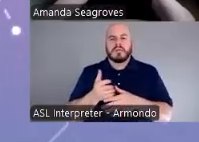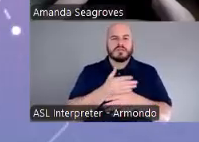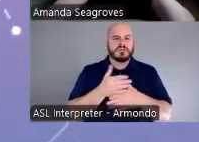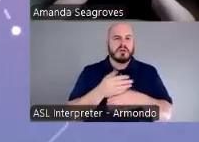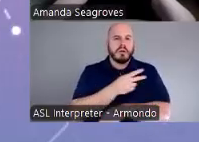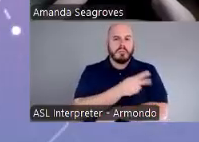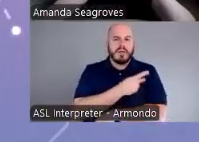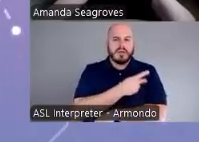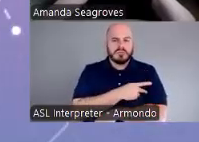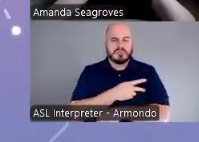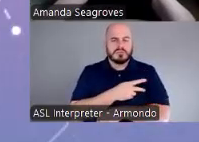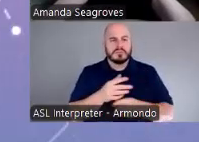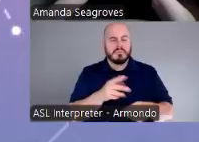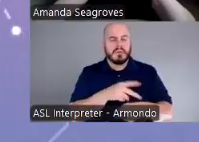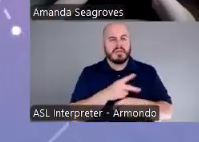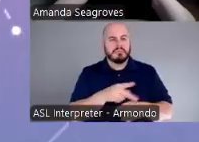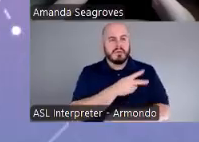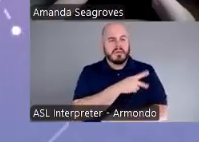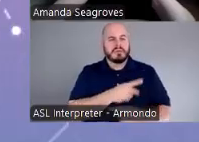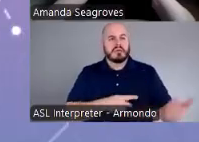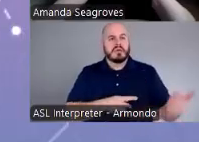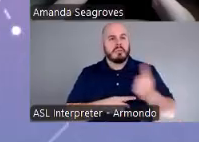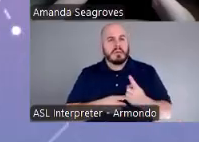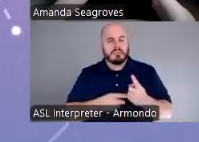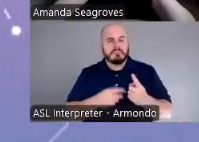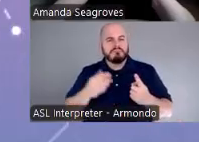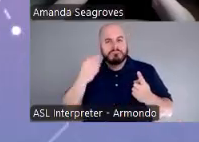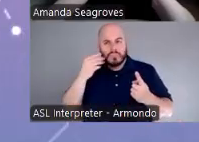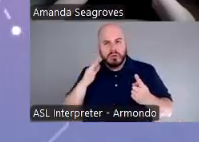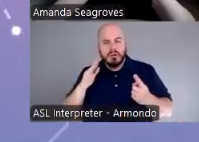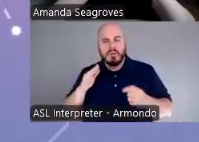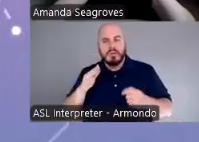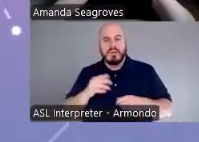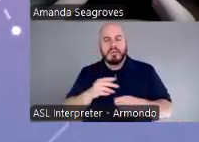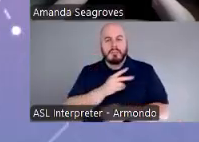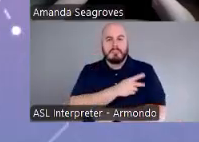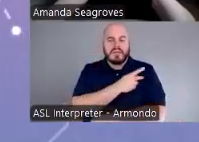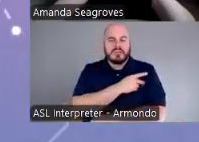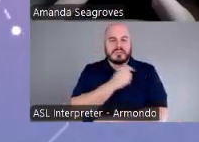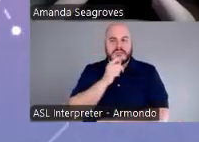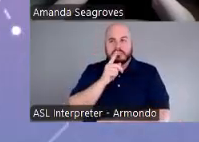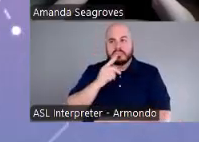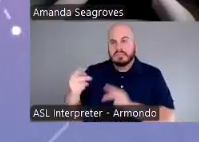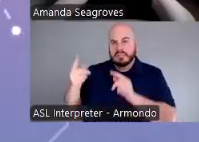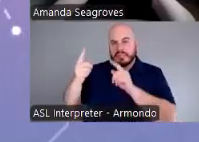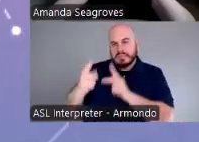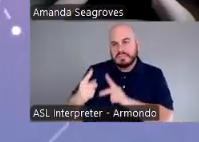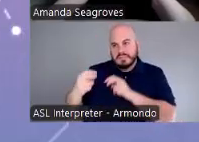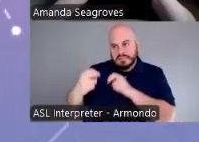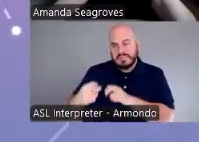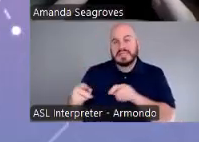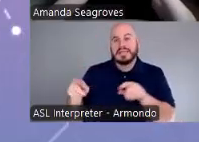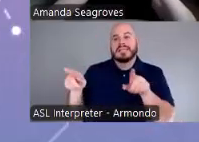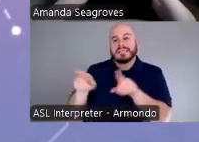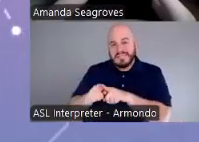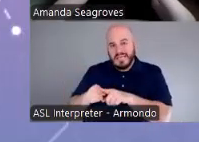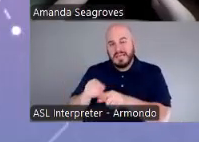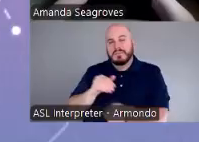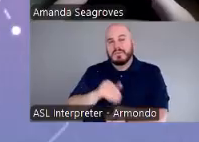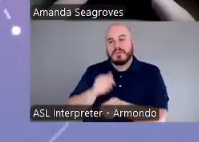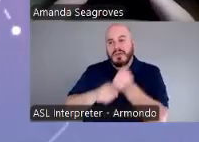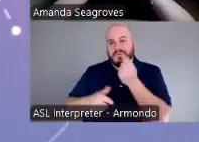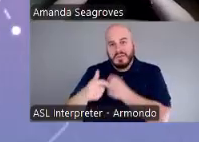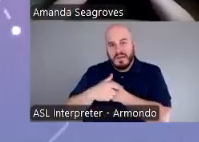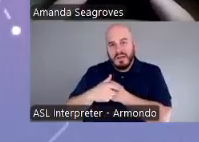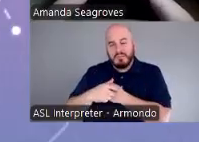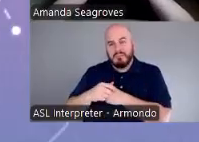the patients come in. So they won't really know. The patient doesn't see the same physician every time they see someone from the team. And I think that's really helpful, that if